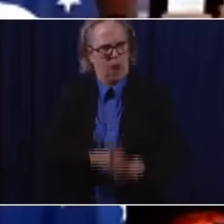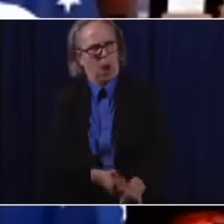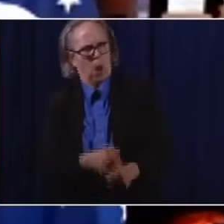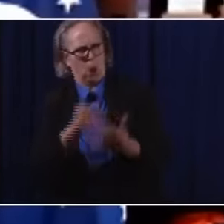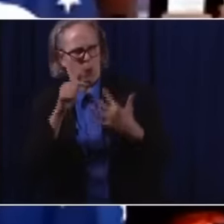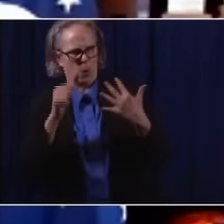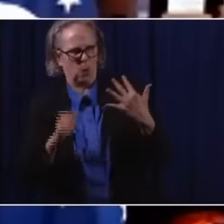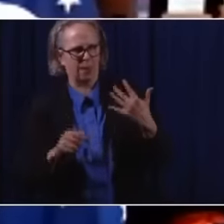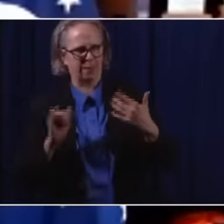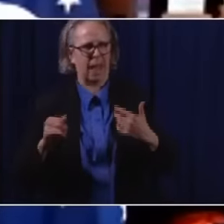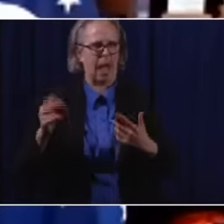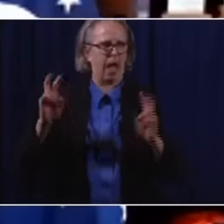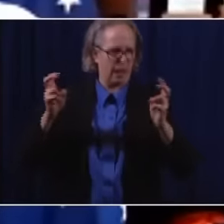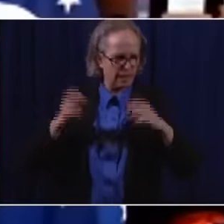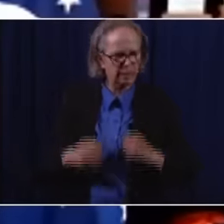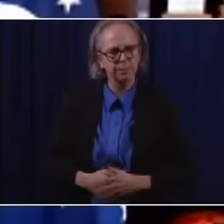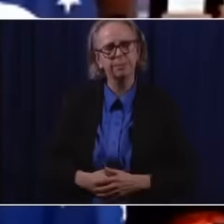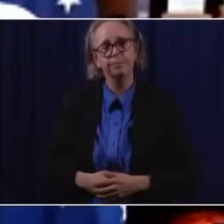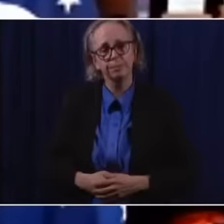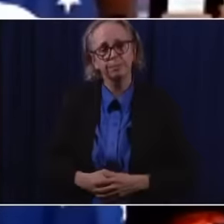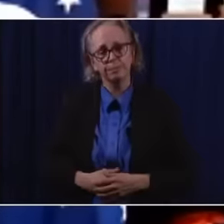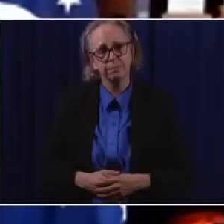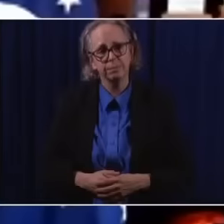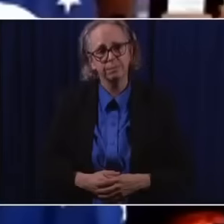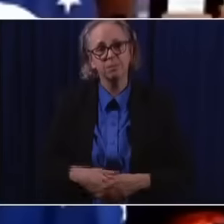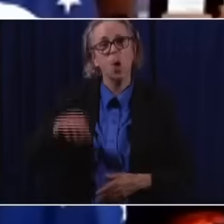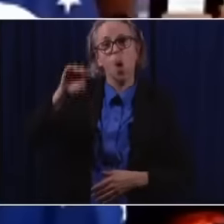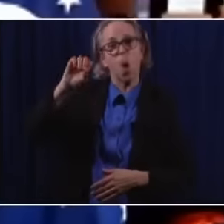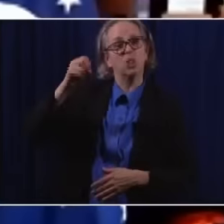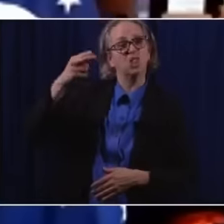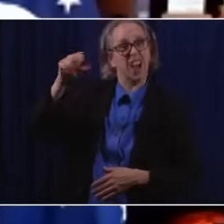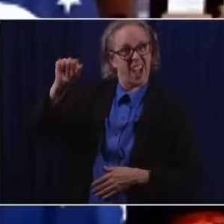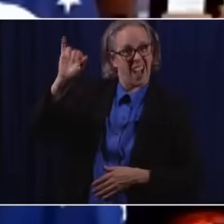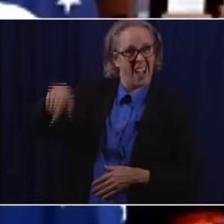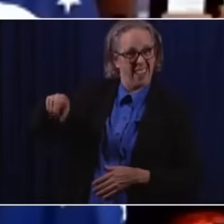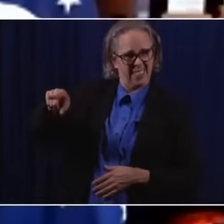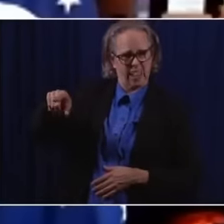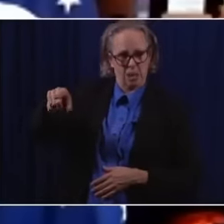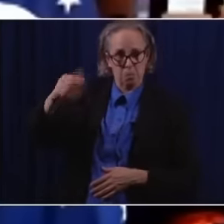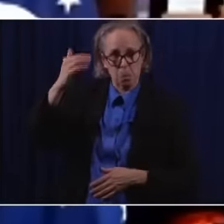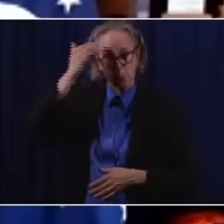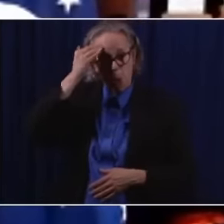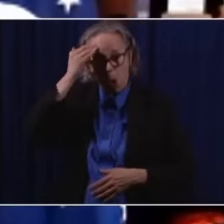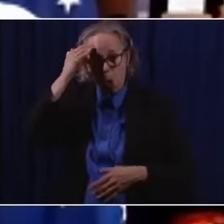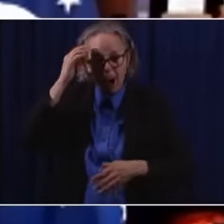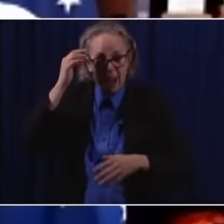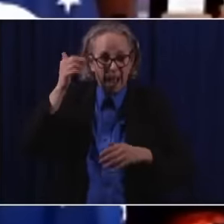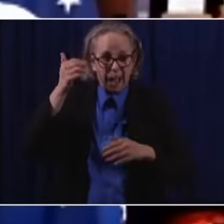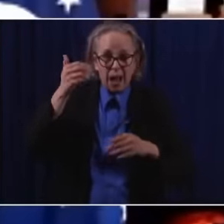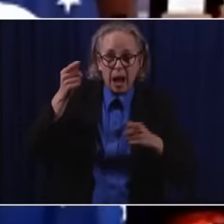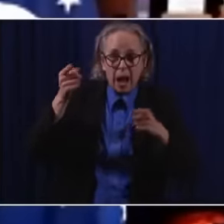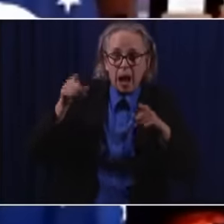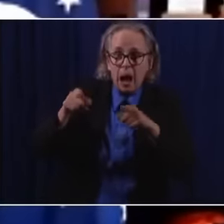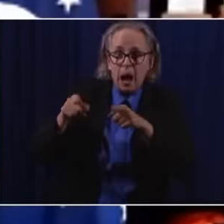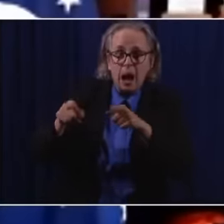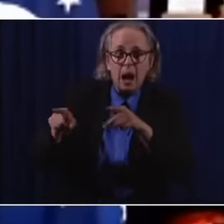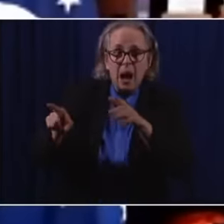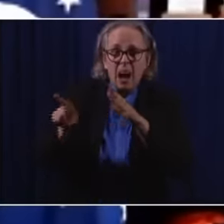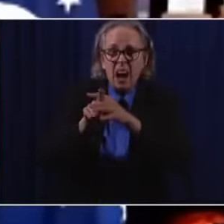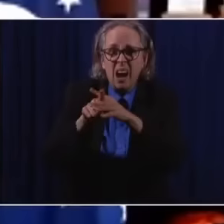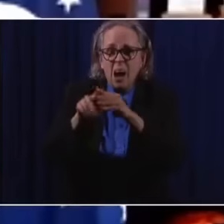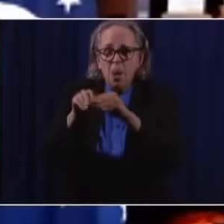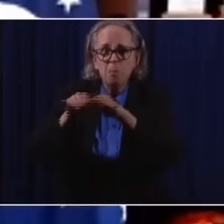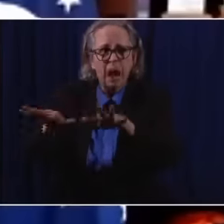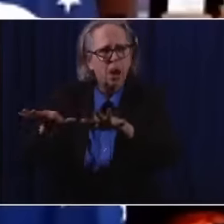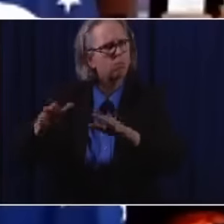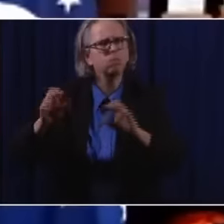Association was not aware of an incident of spread due to any of these compliance lapses, but they wanted